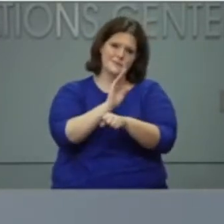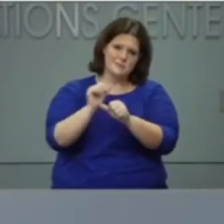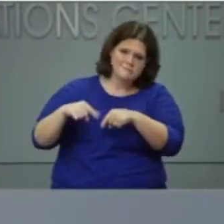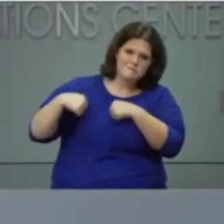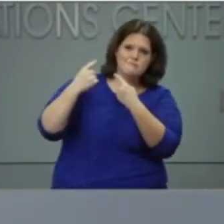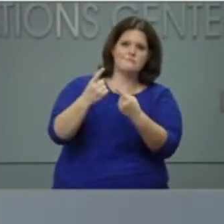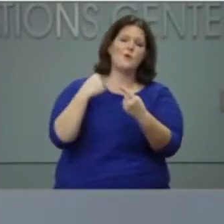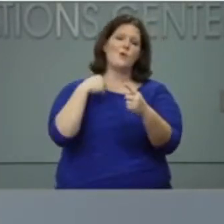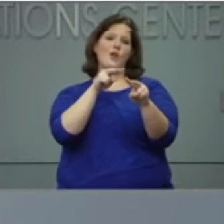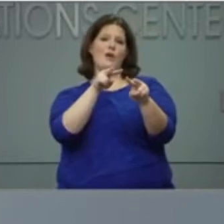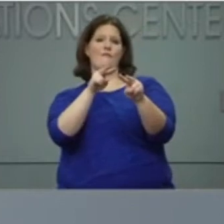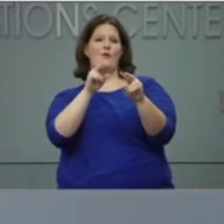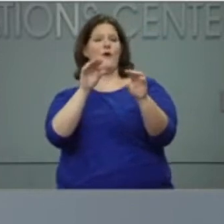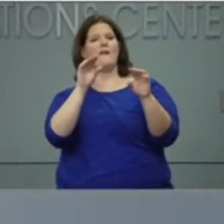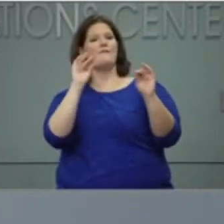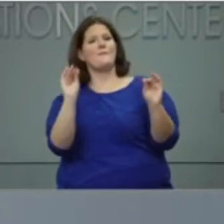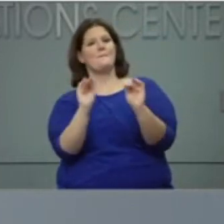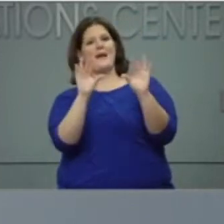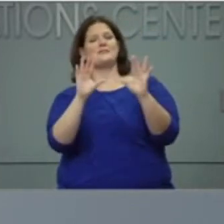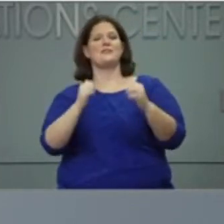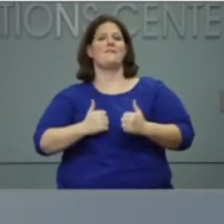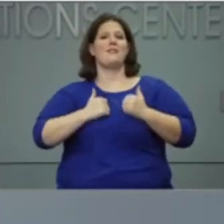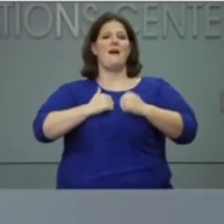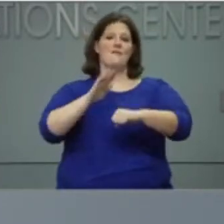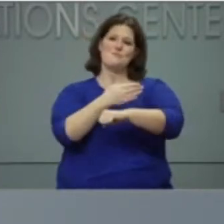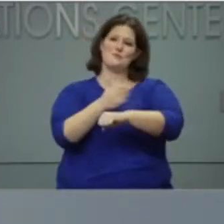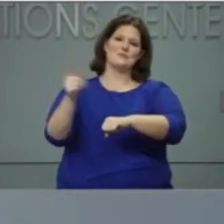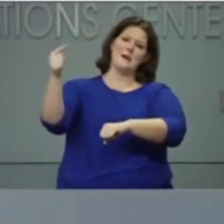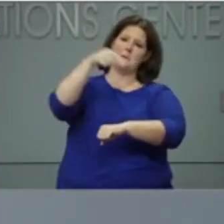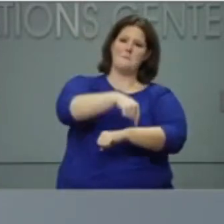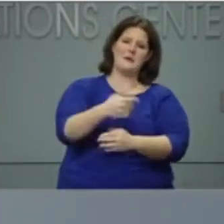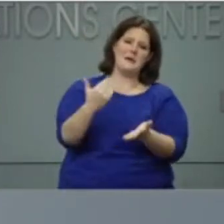continuing to bring the magic of live music to North Carolina.